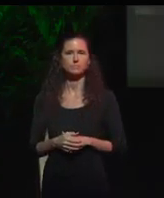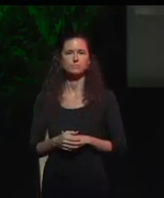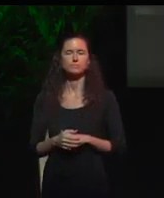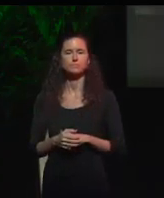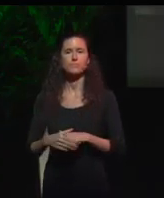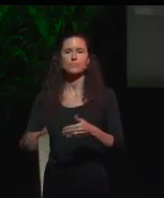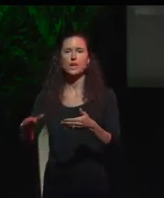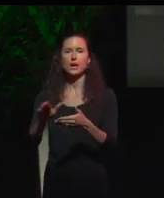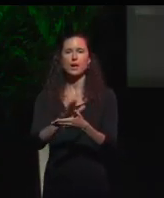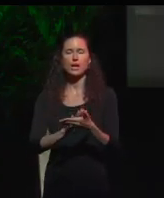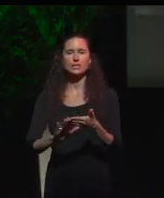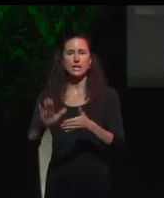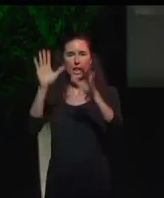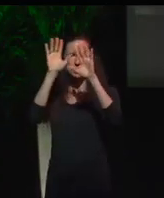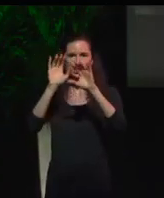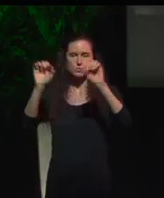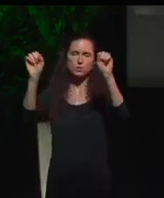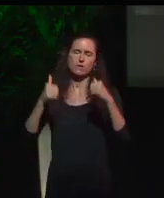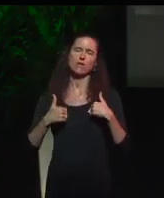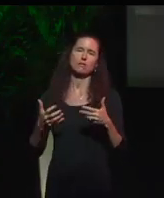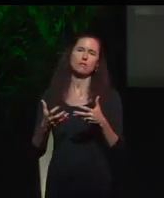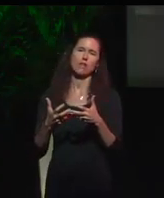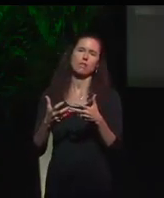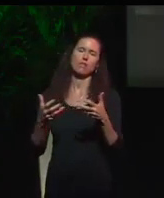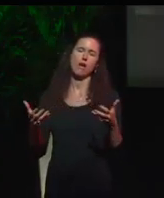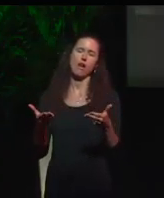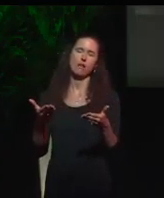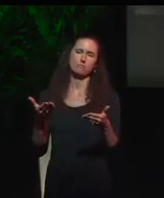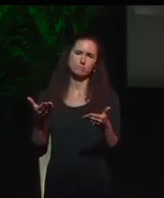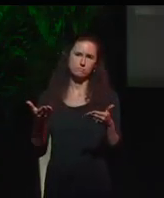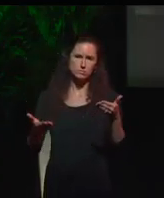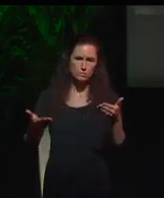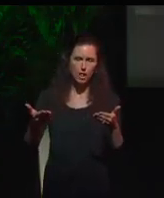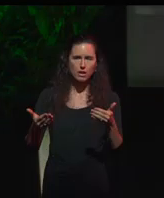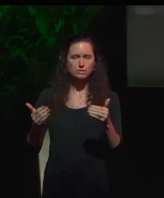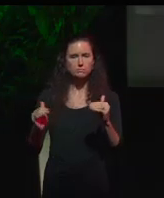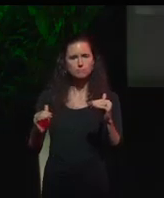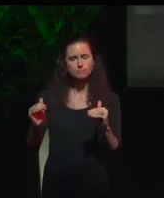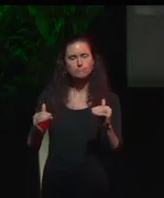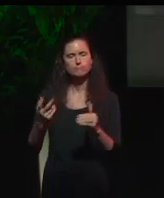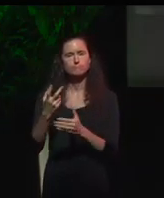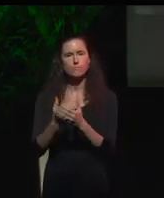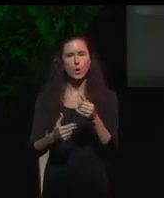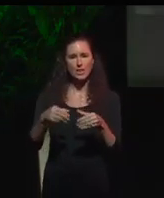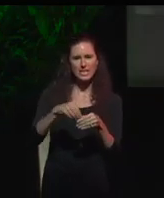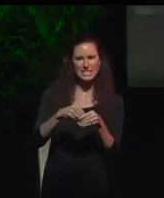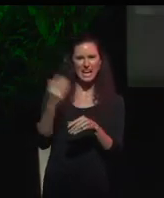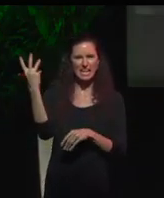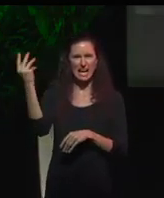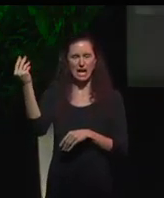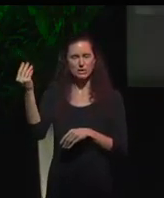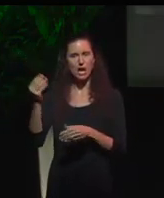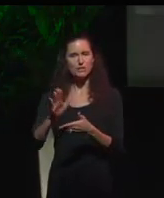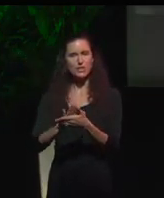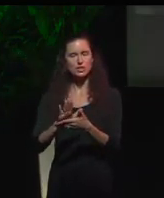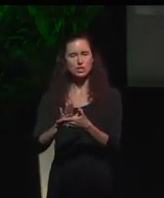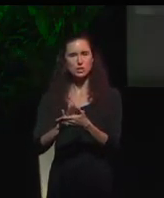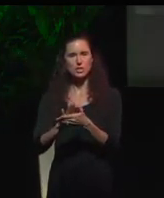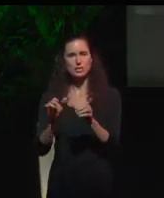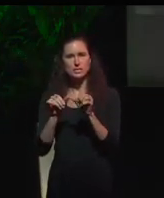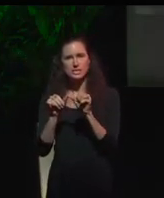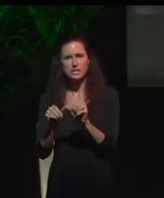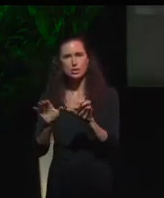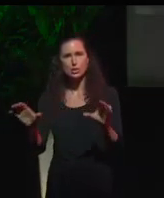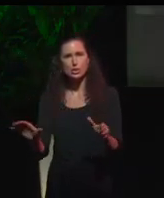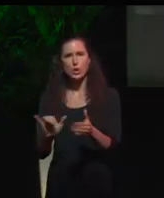As college president, he has a tremendous amount to balance both inside and outside of the institution. And as he pursues that complex